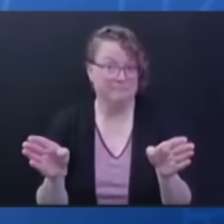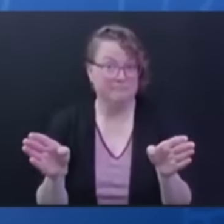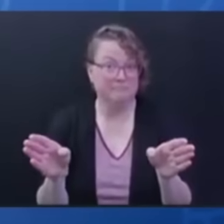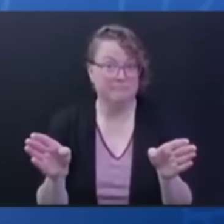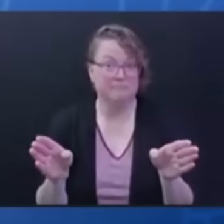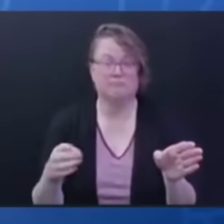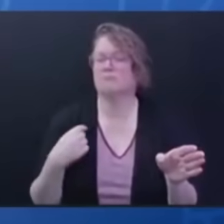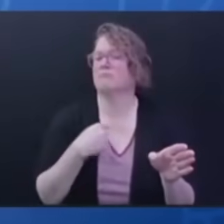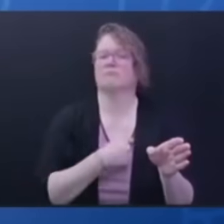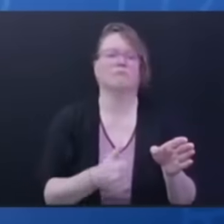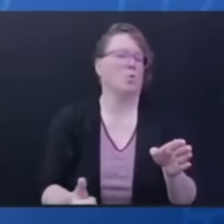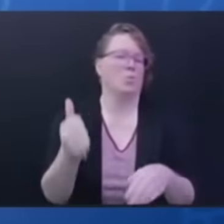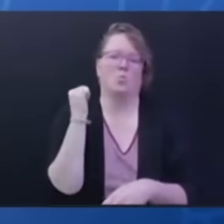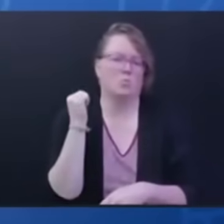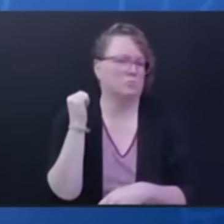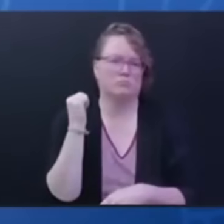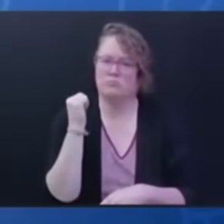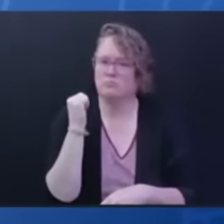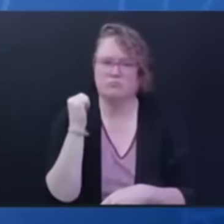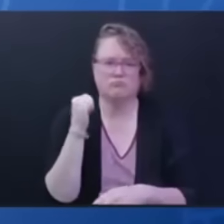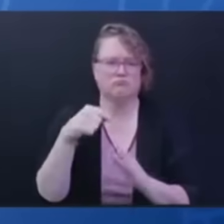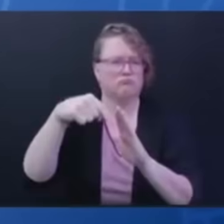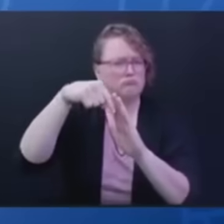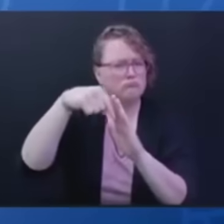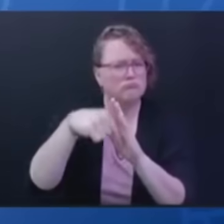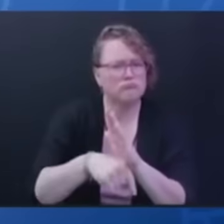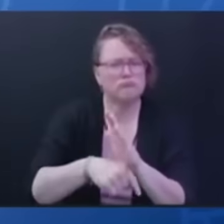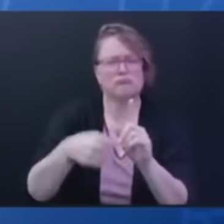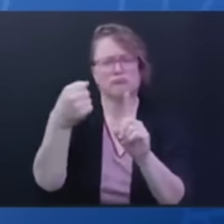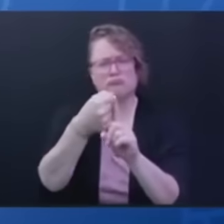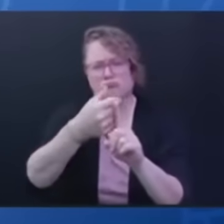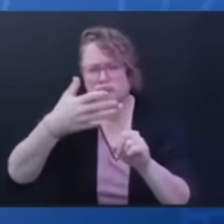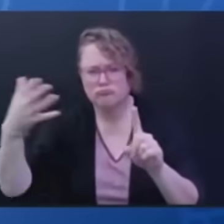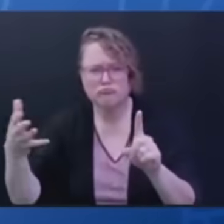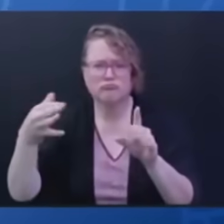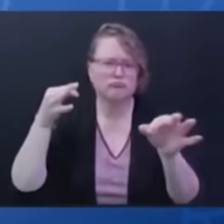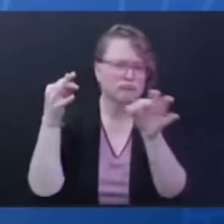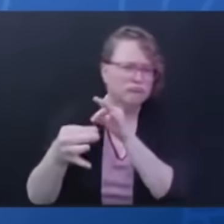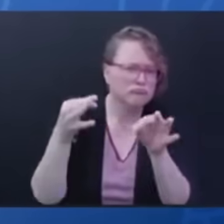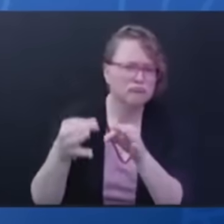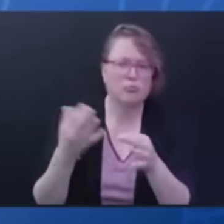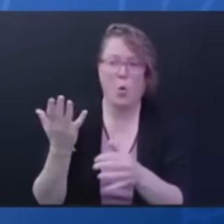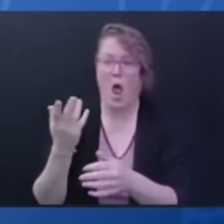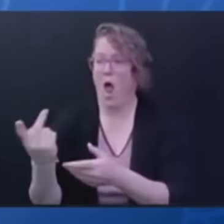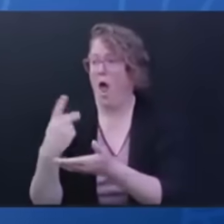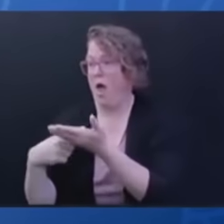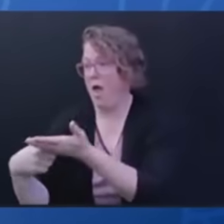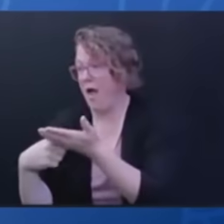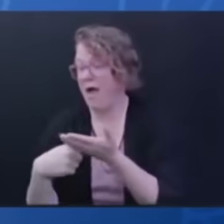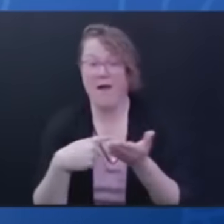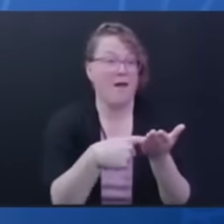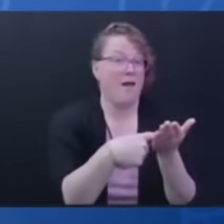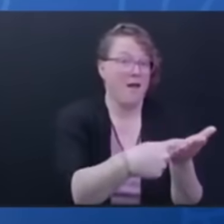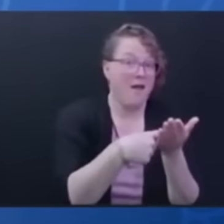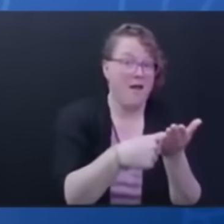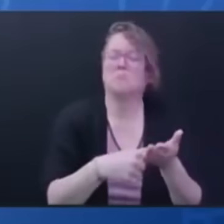in the nature of discussing what the conversations have been or what we've conveyed. Certainly there's a